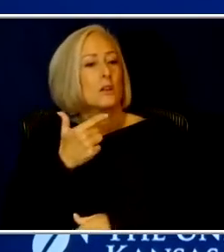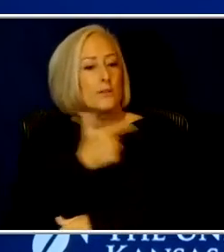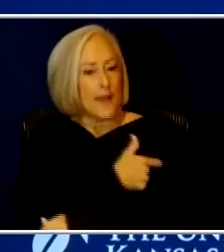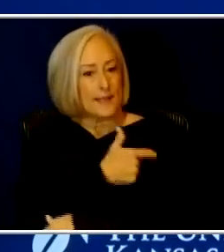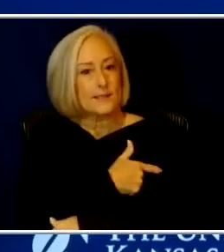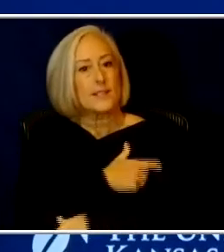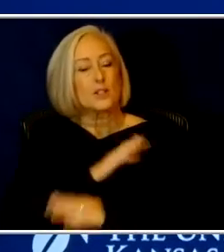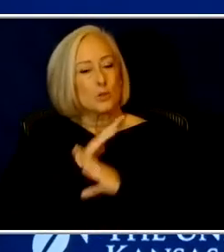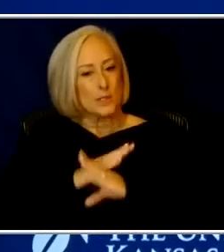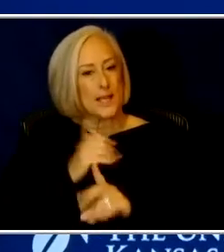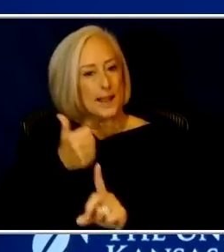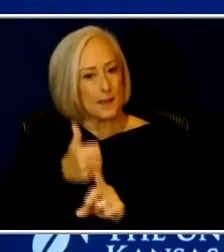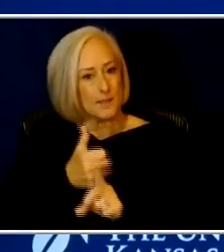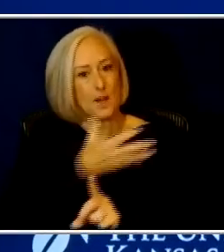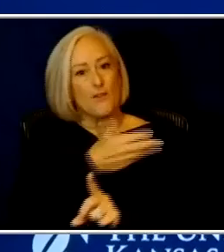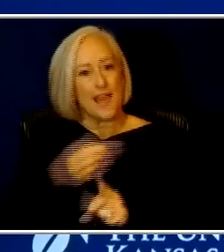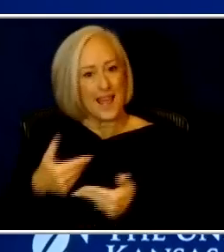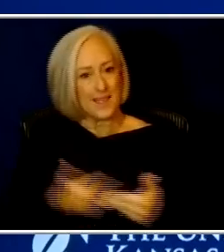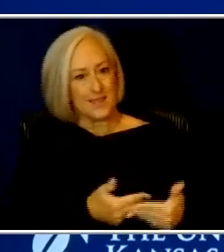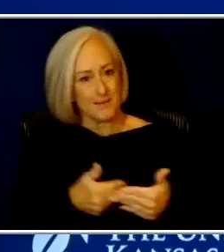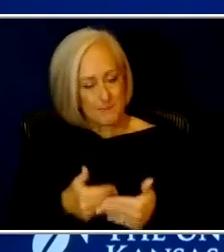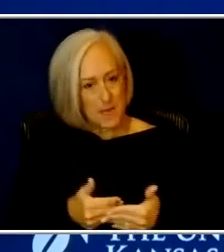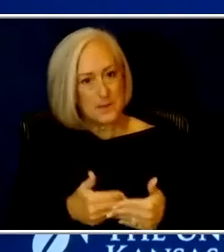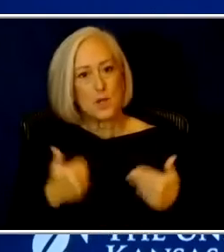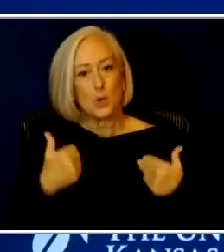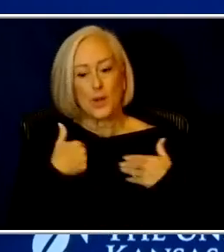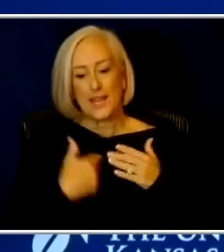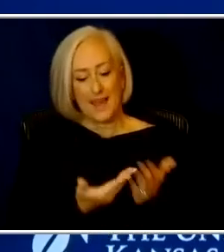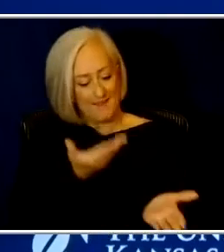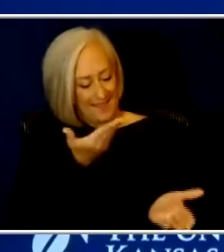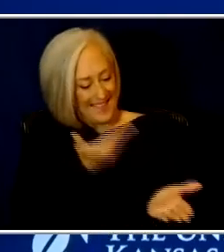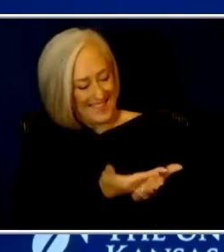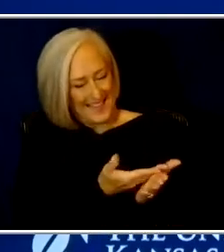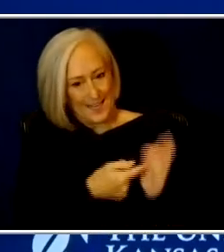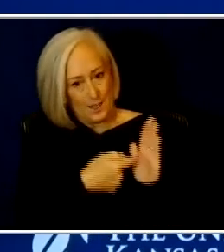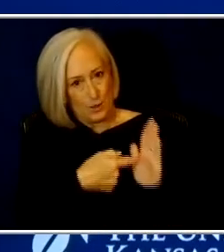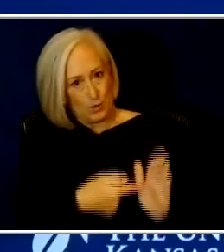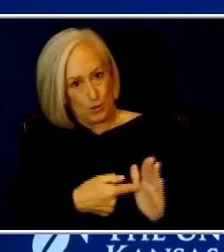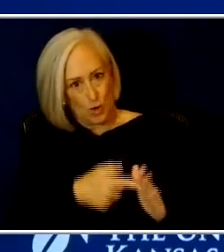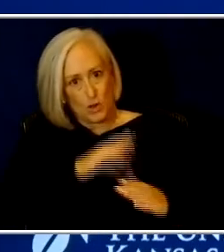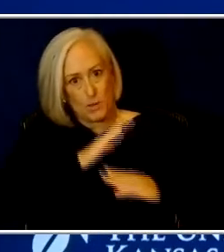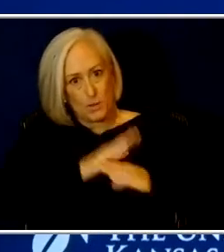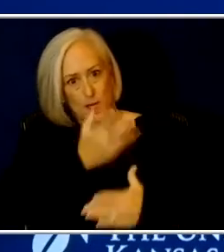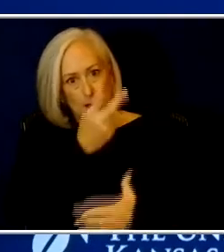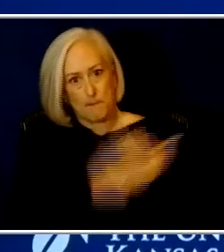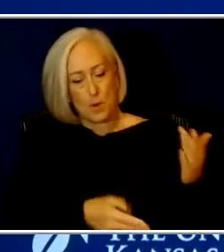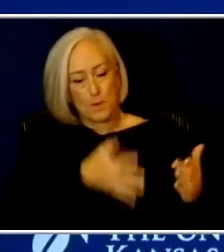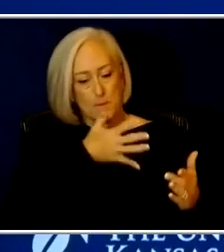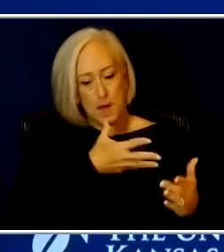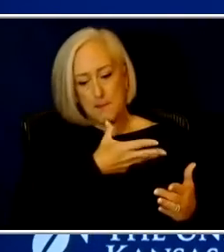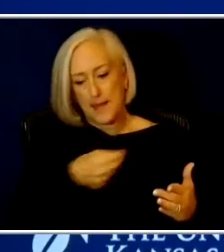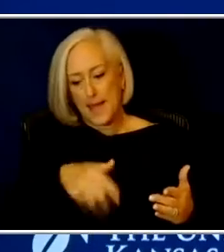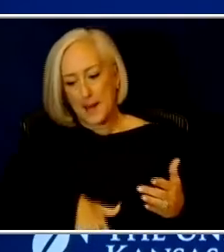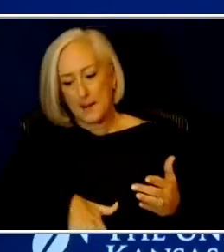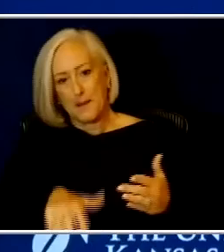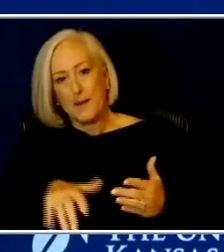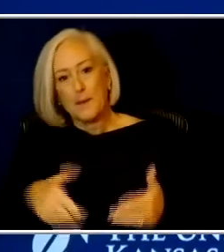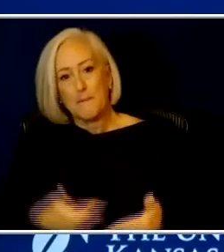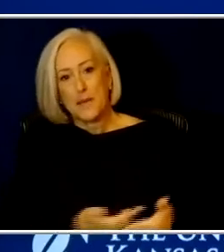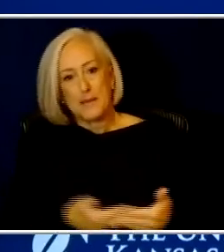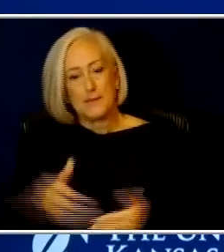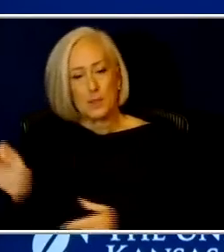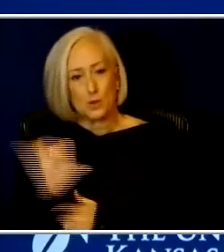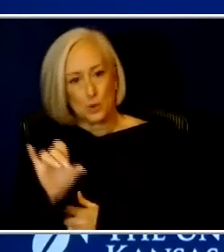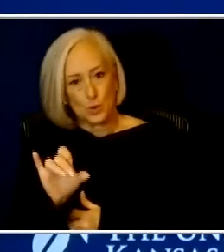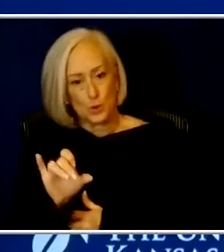support the fact that these COVID-19 vaccines protect both mother and baby as well. Even was just looking at a study just